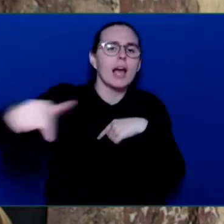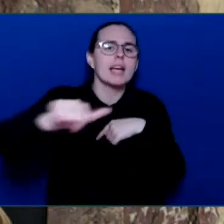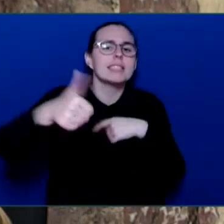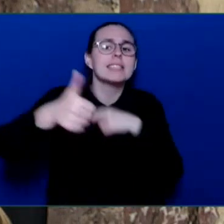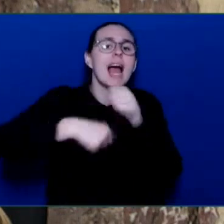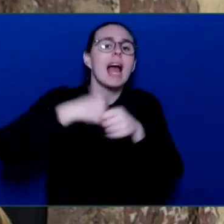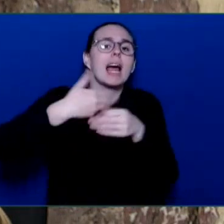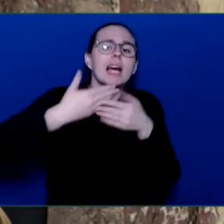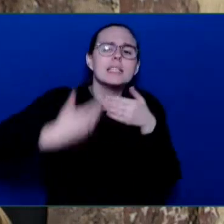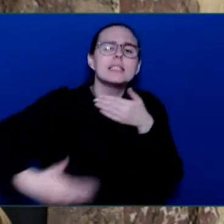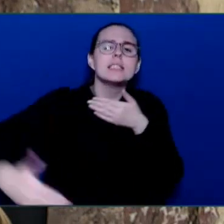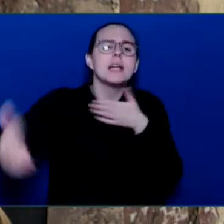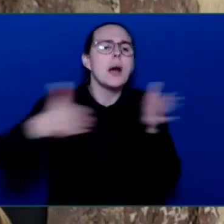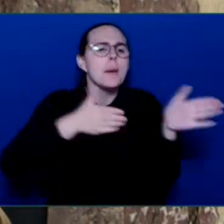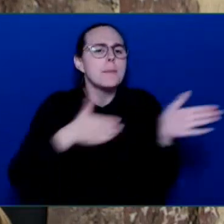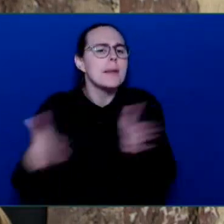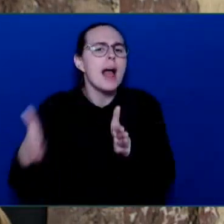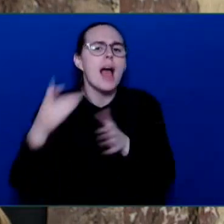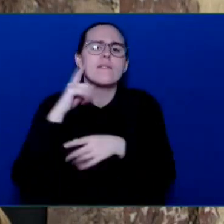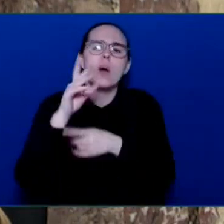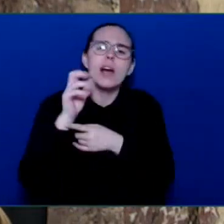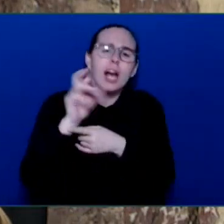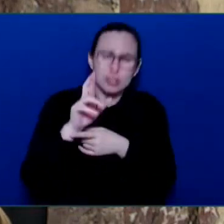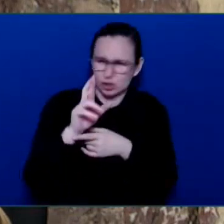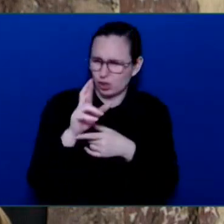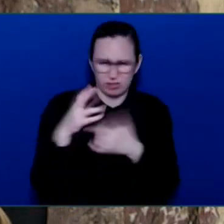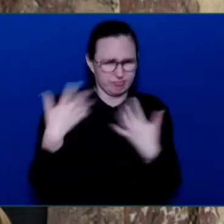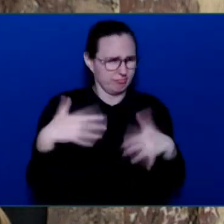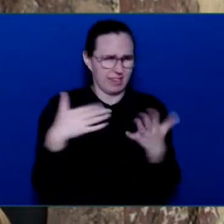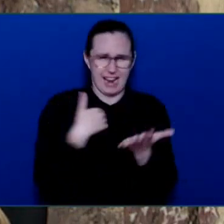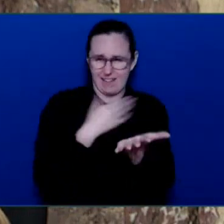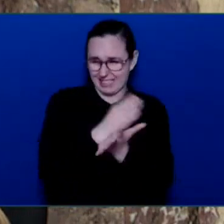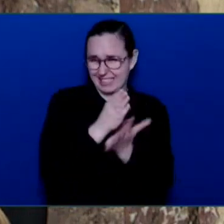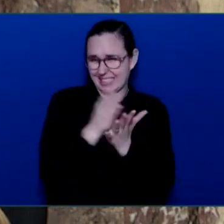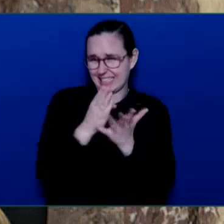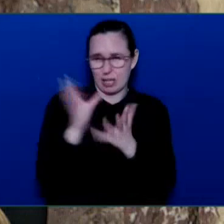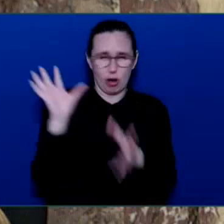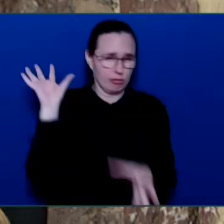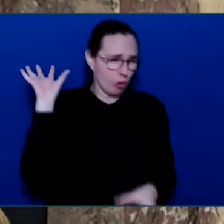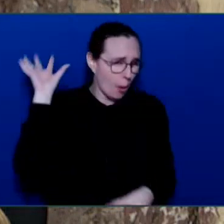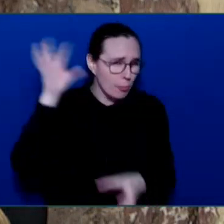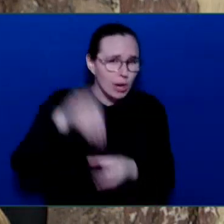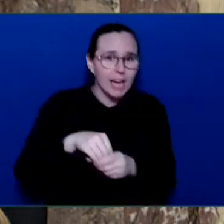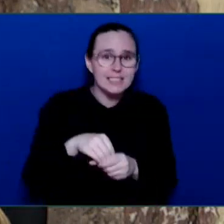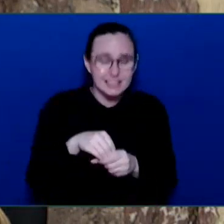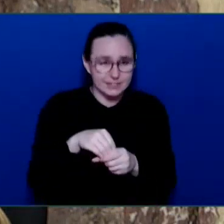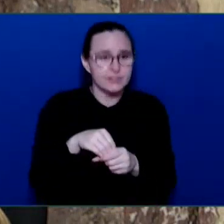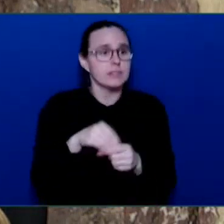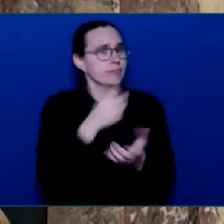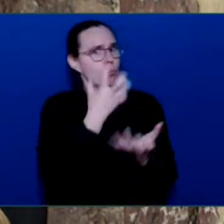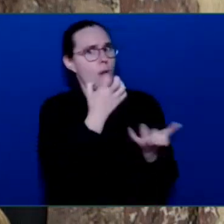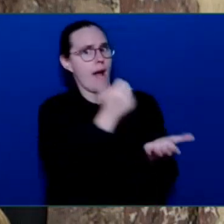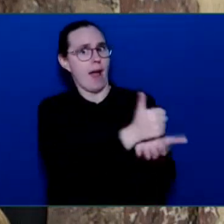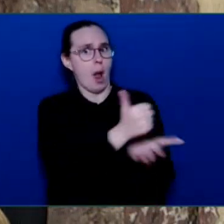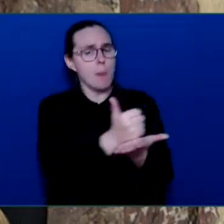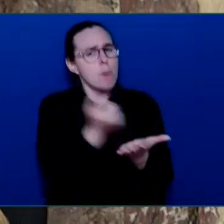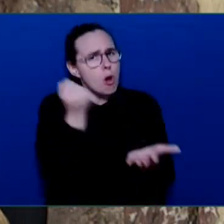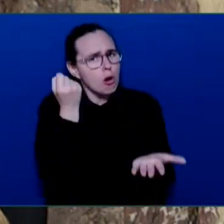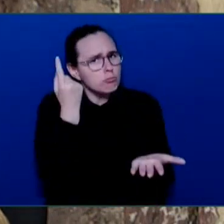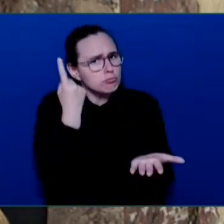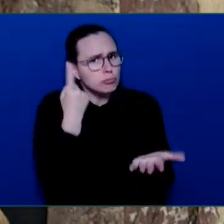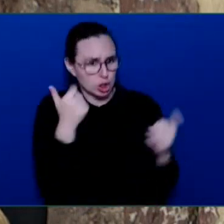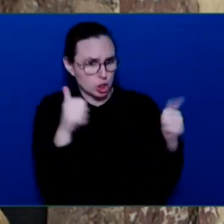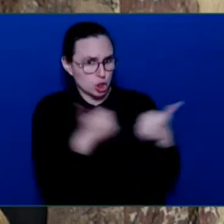And that's why we are massively investing in public health care after, frankly, a decade of inaction, Honourable